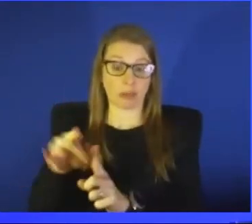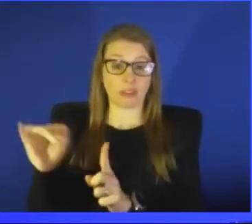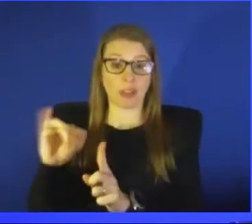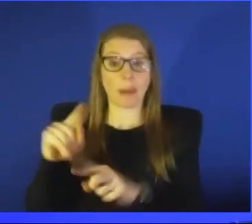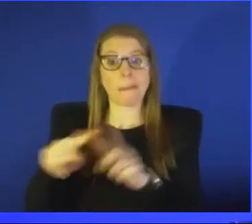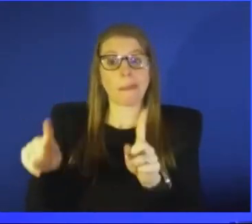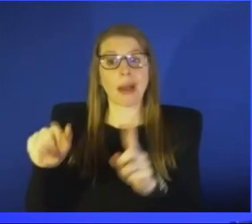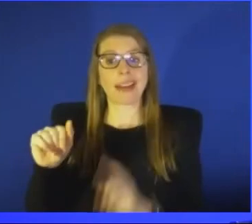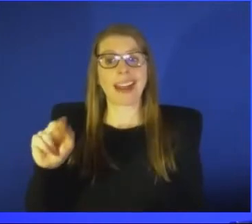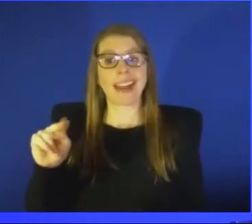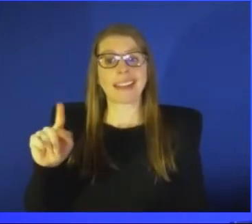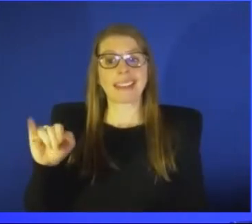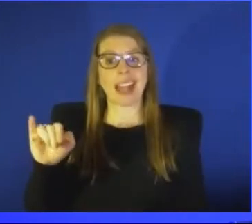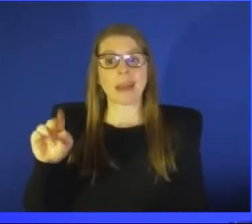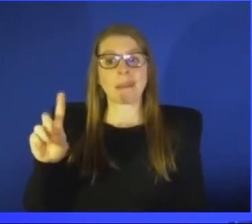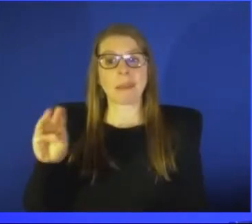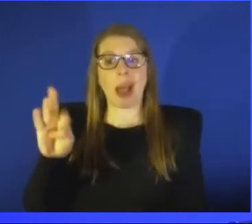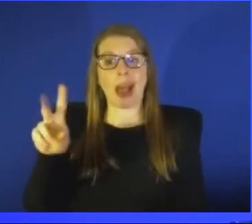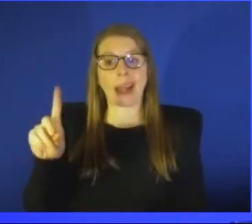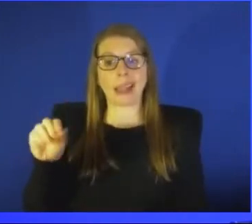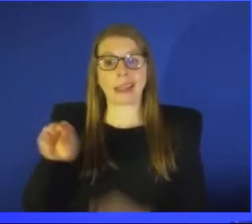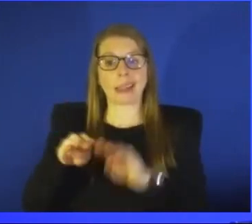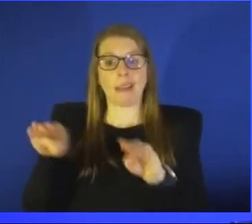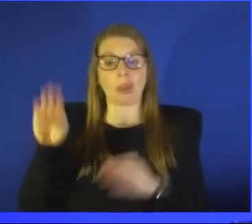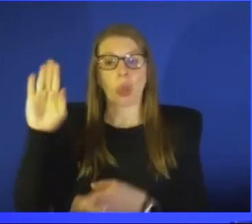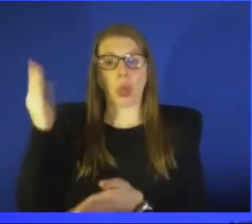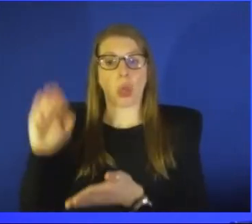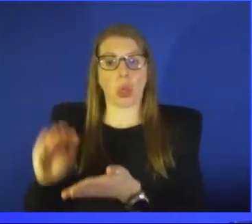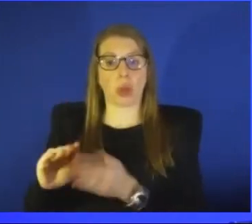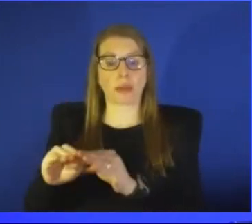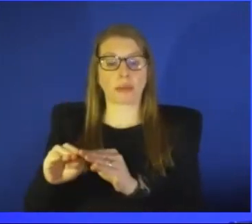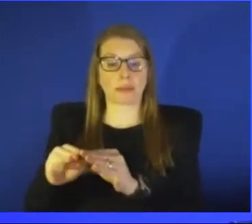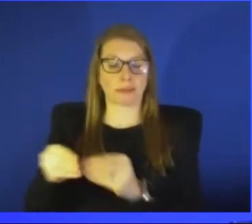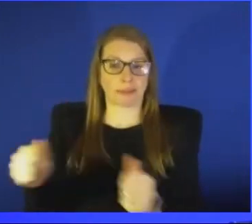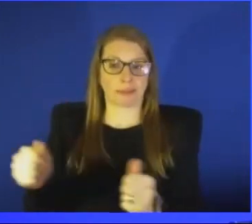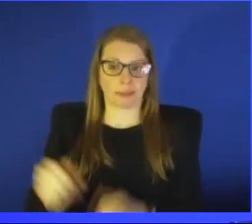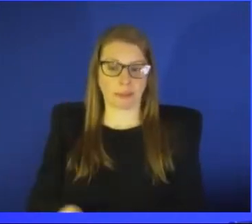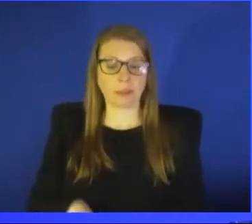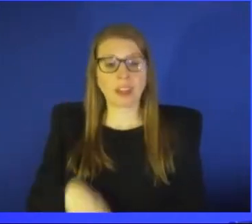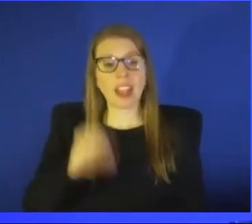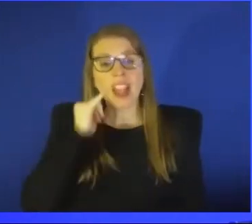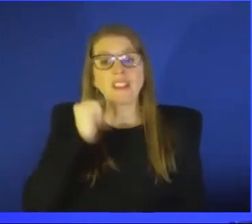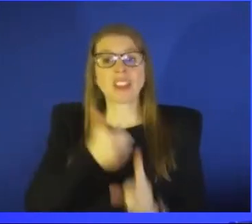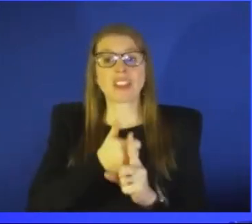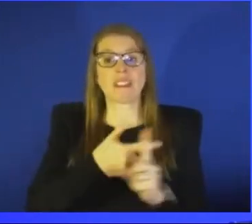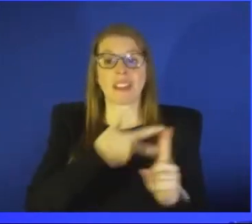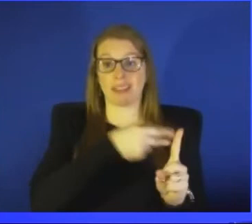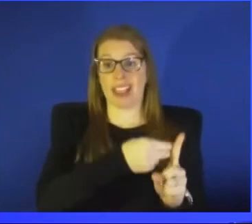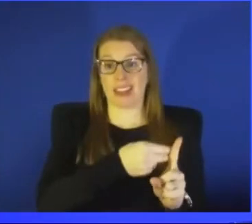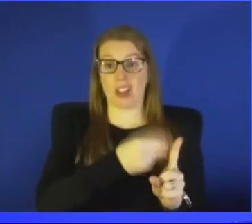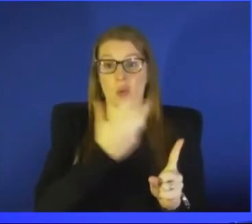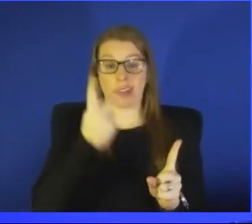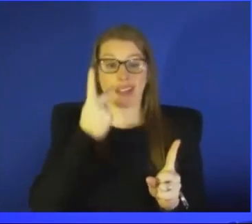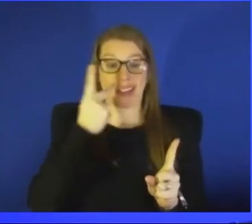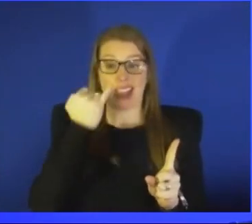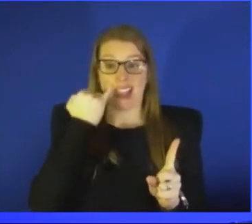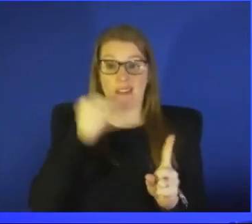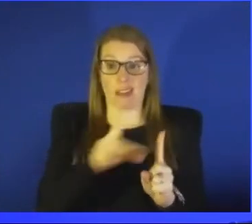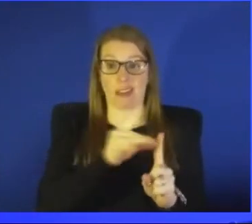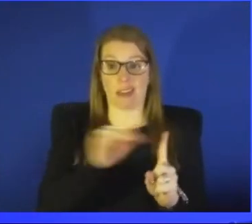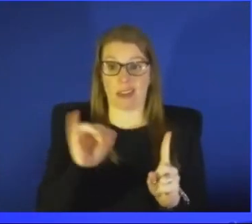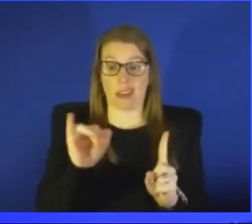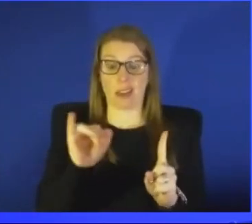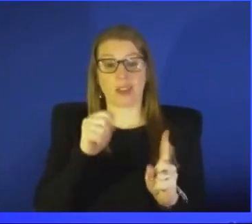waned. So antibody testing, if you've been vaccinated and you want to see if you've ever been infected, you can seek